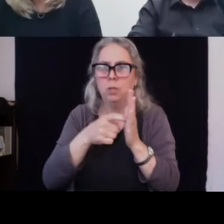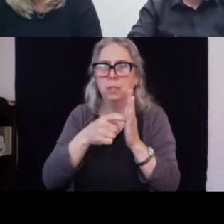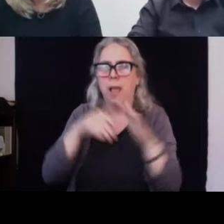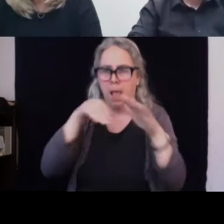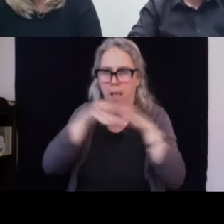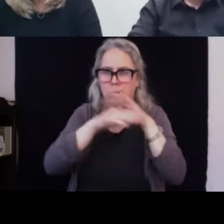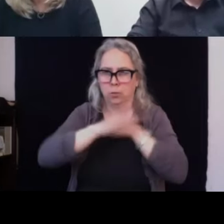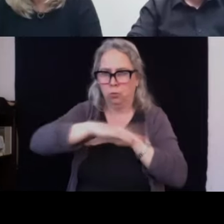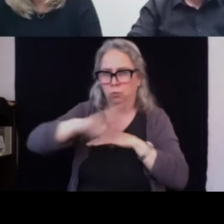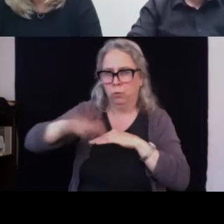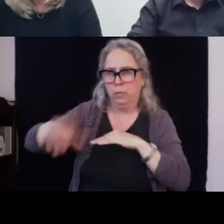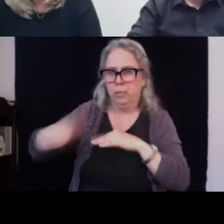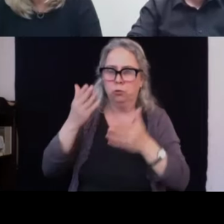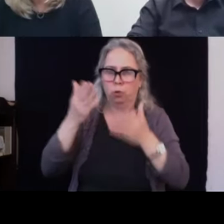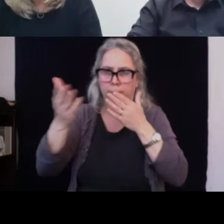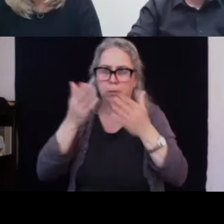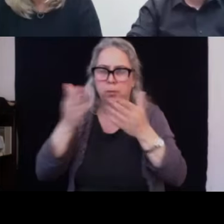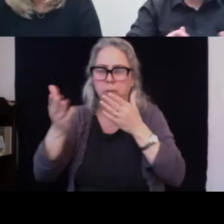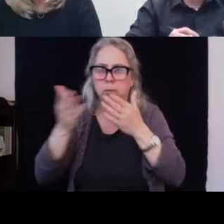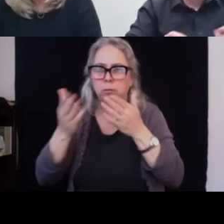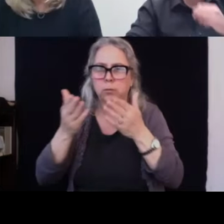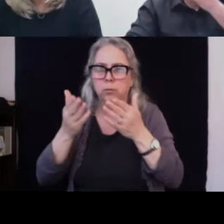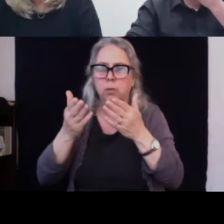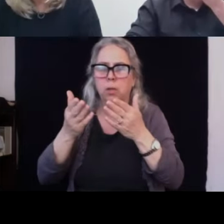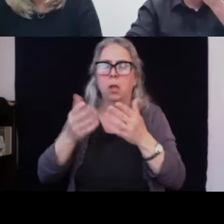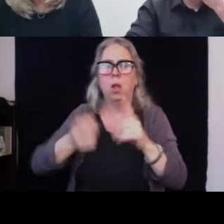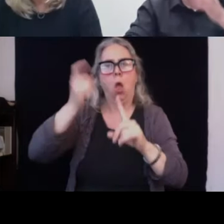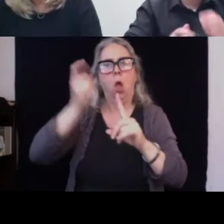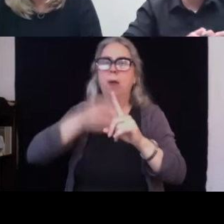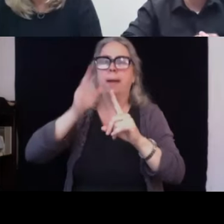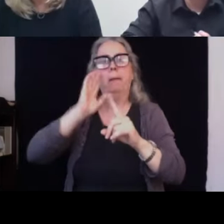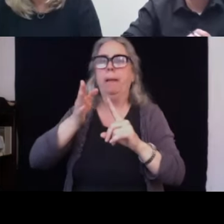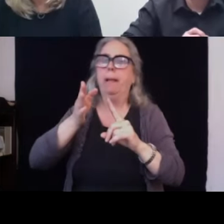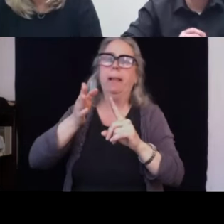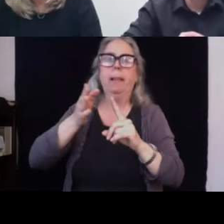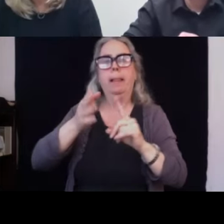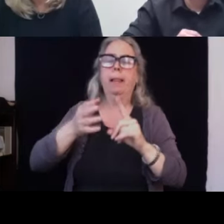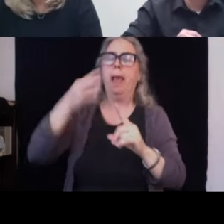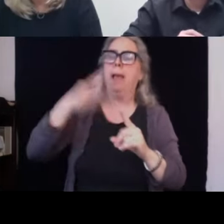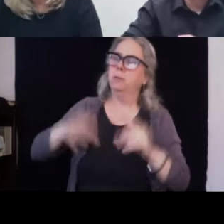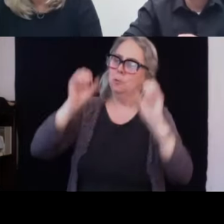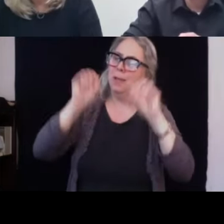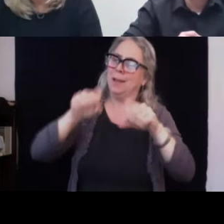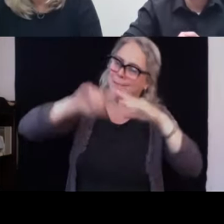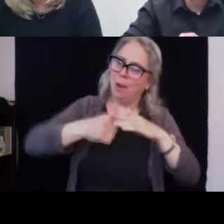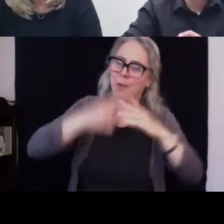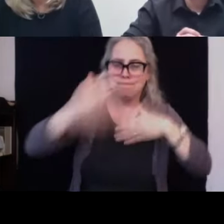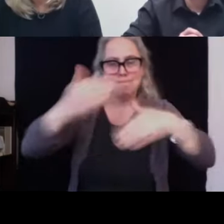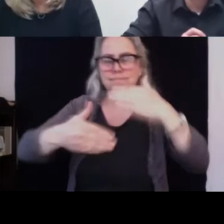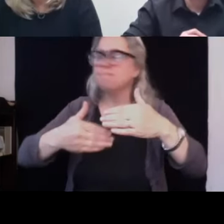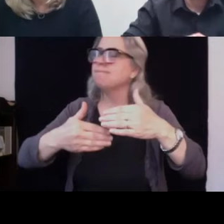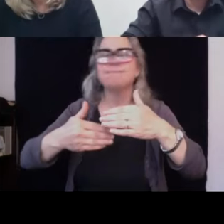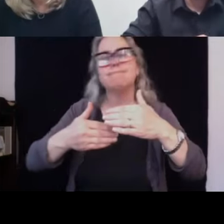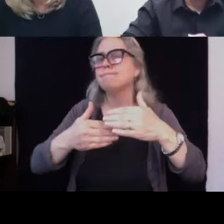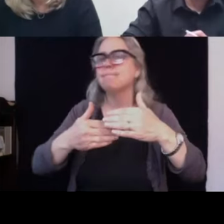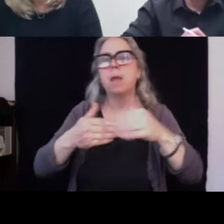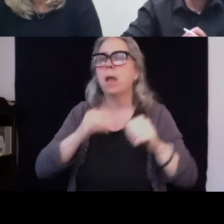children's services, and you're just automatically found eligible and you can begin starting the services as an